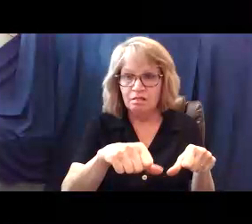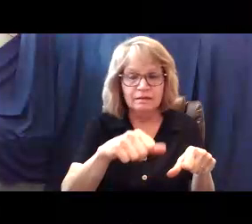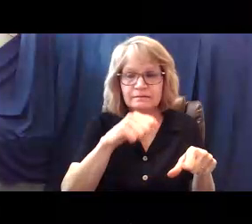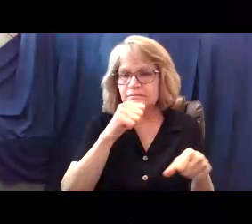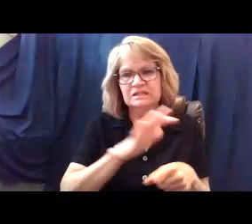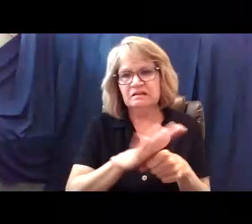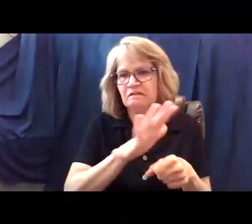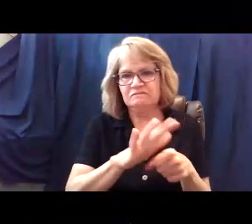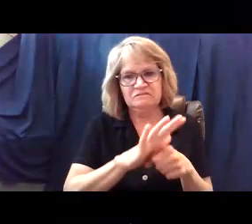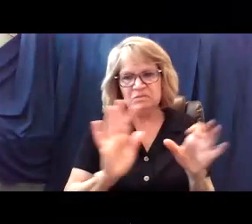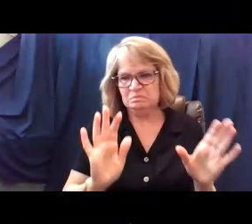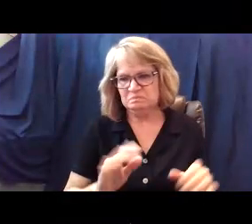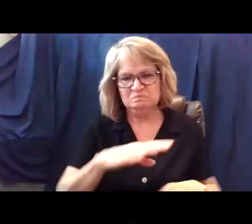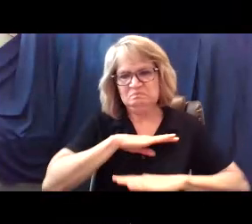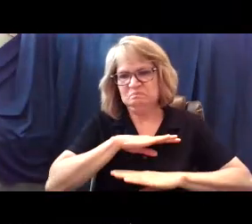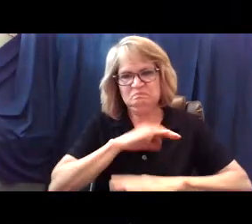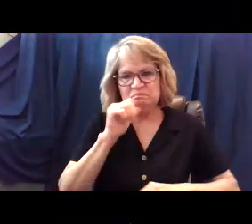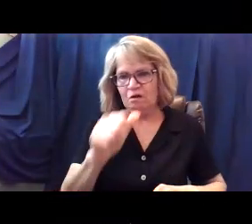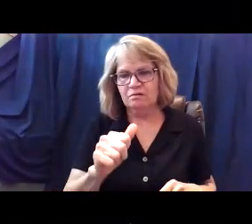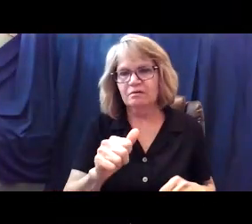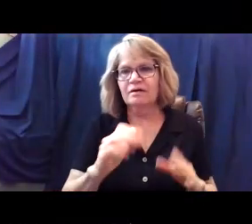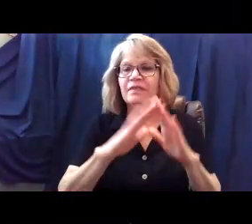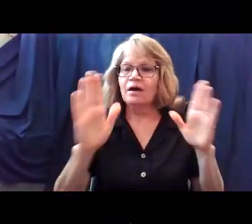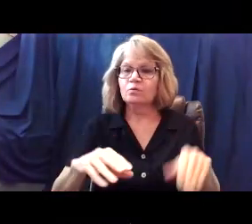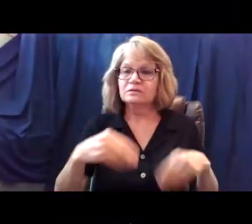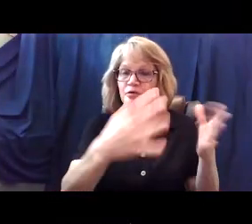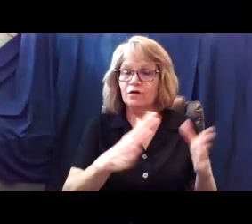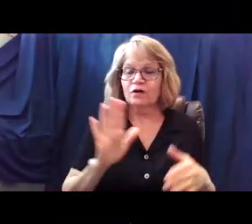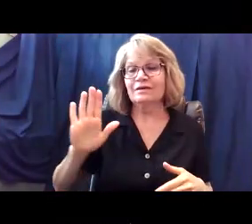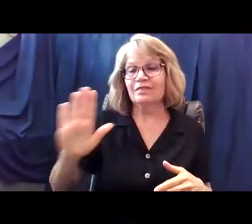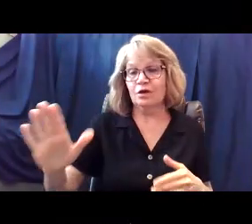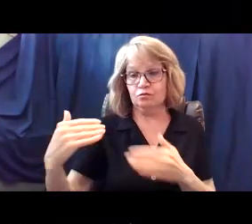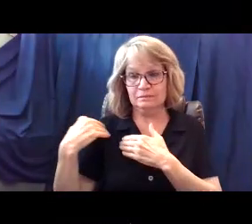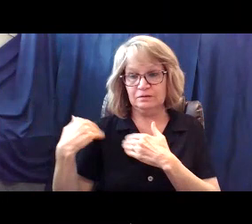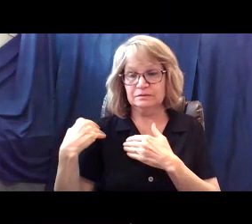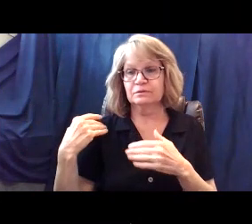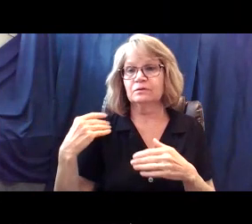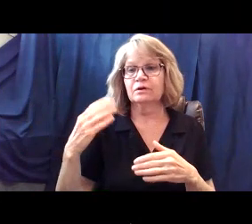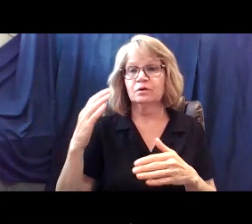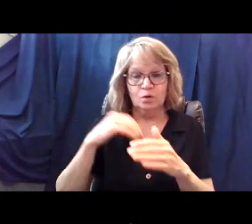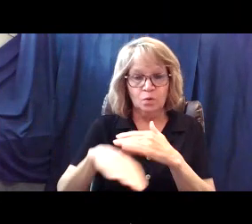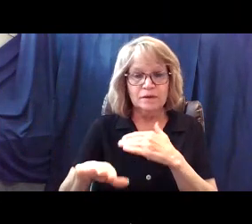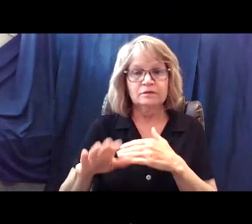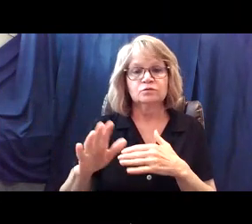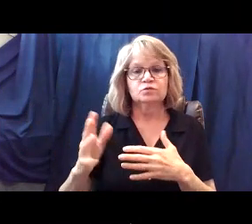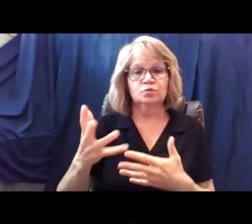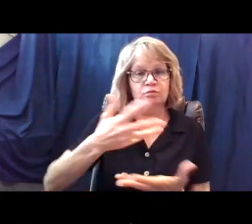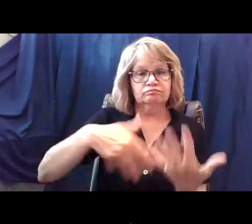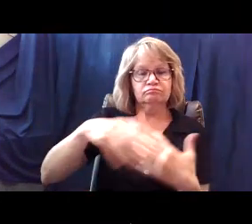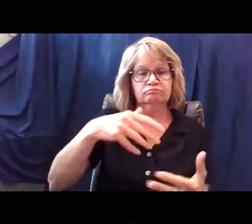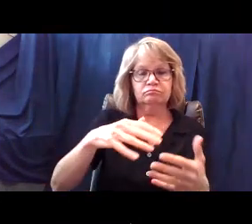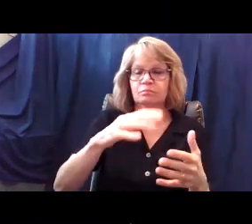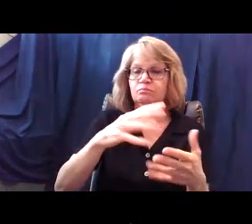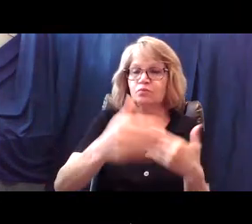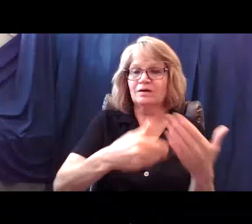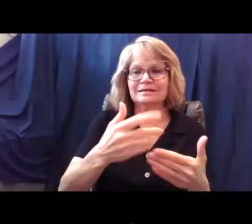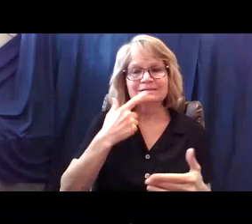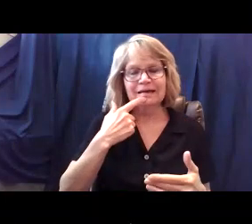this situation. It's then the housing provider's responsibility to go into the interactive process to say, well, I can't